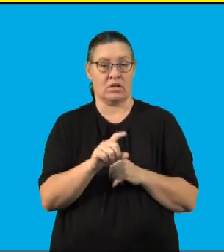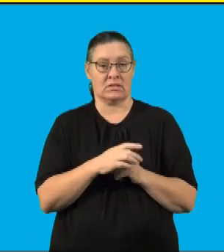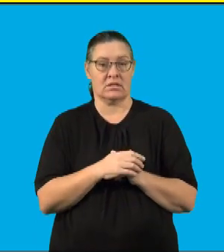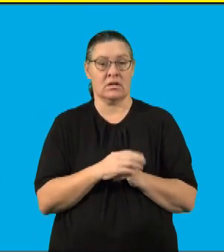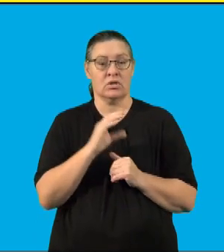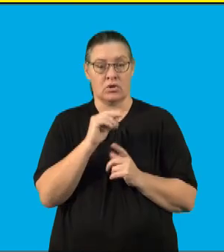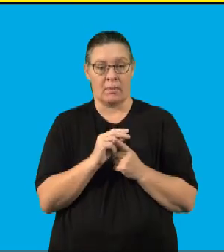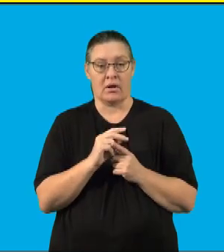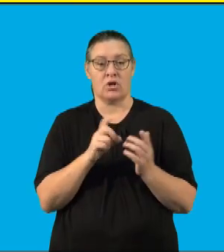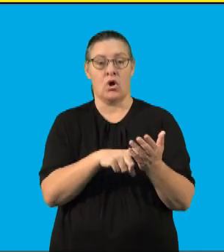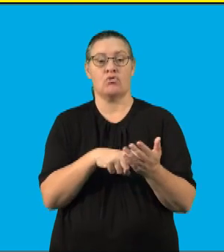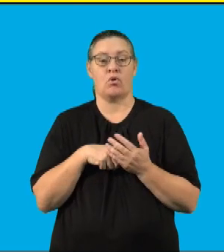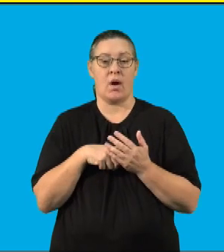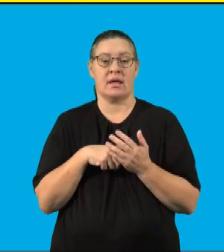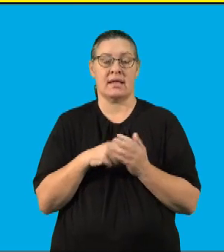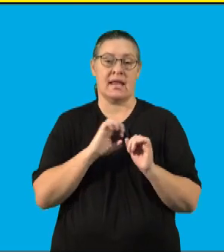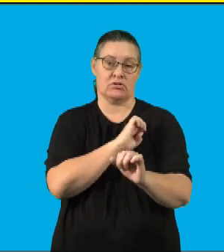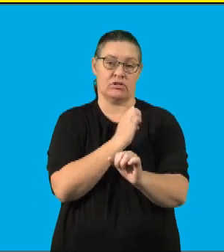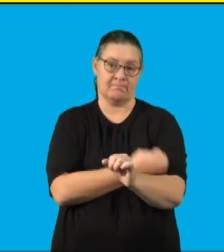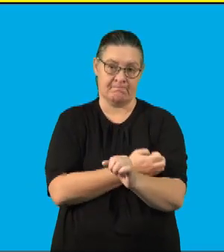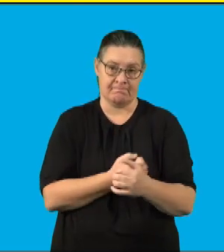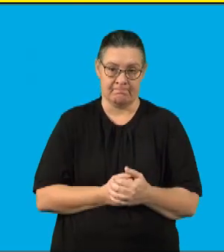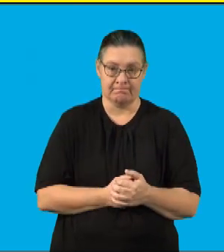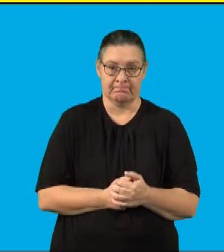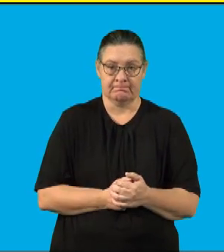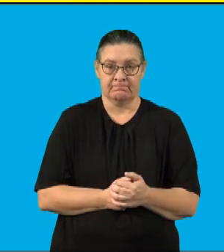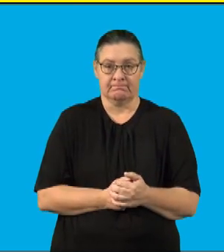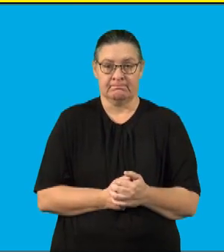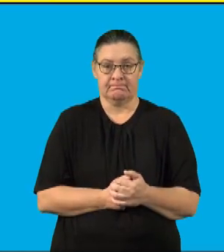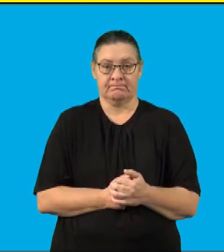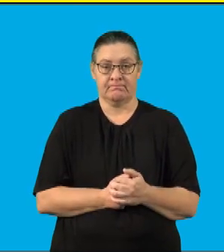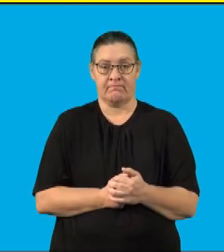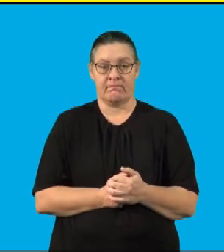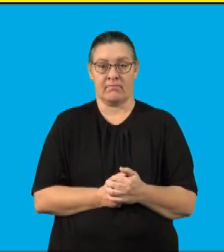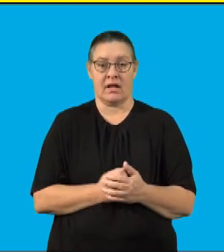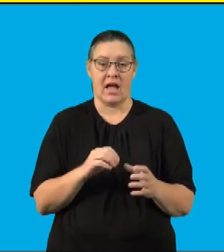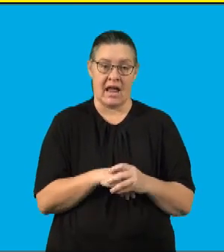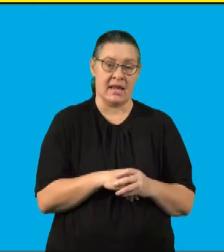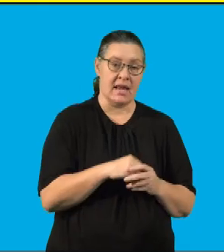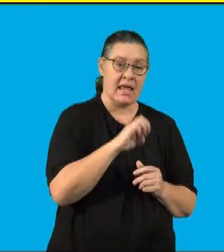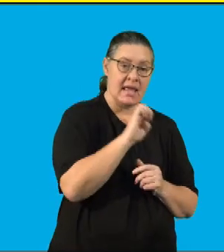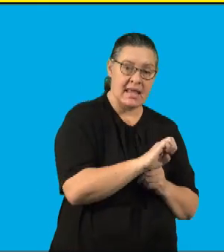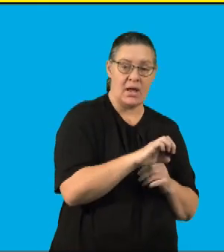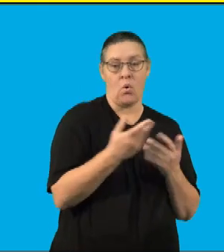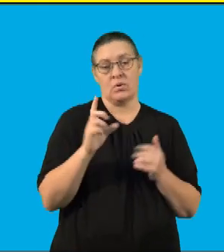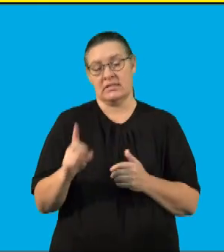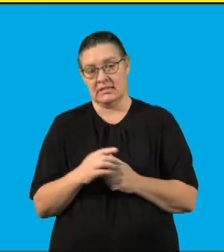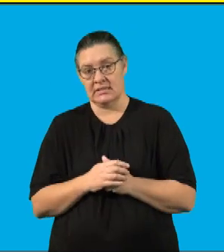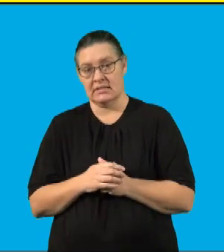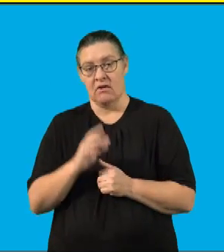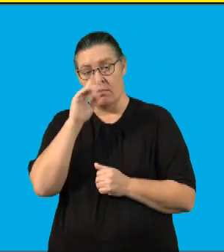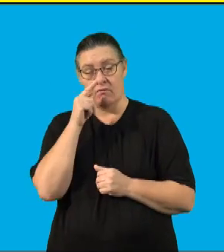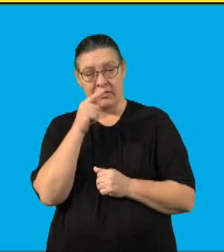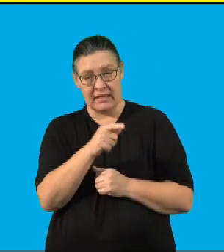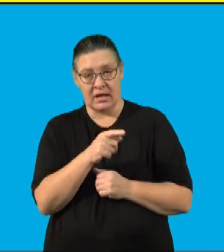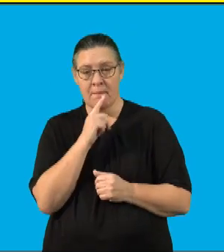And then the last bullet talks about the required energy. So energy that is needed either in compound E or compound